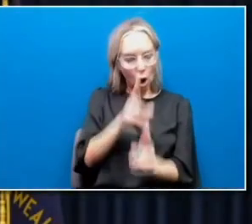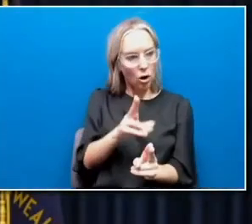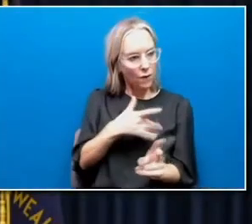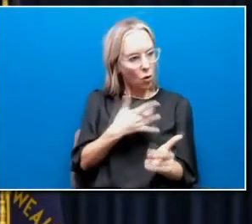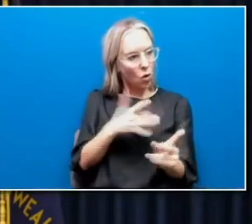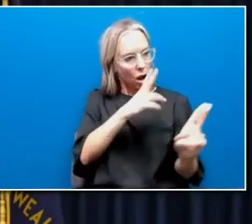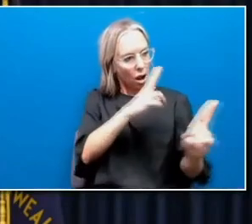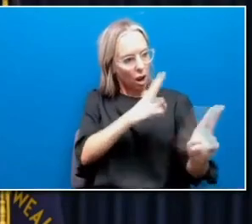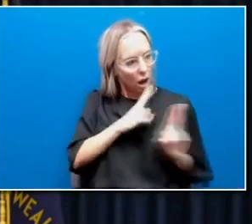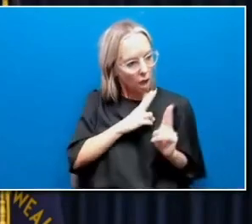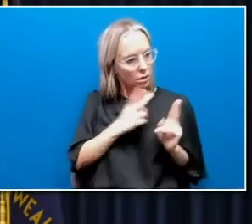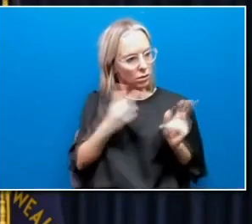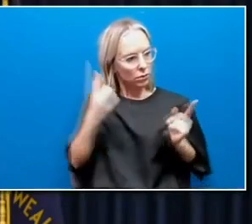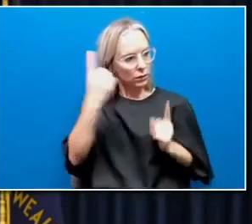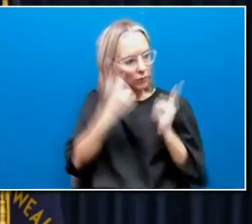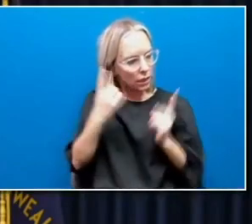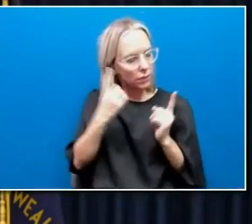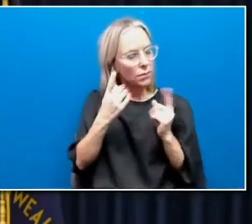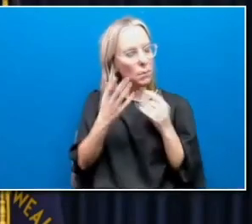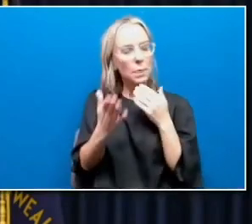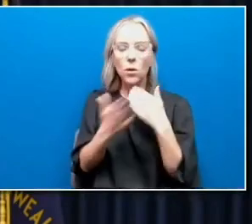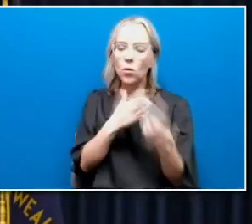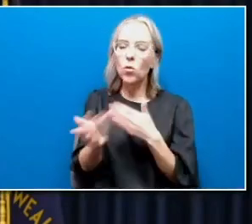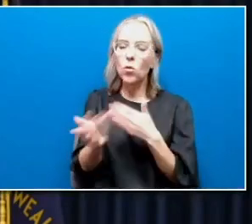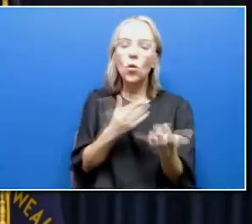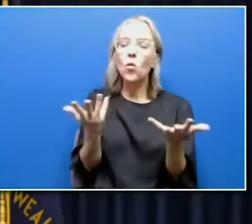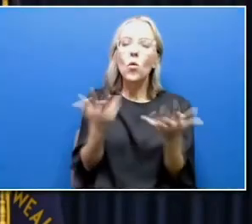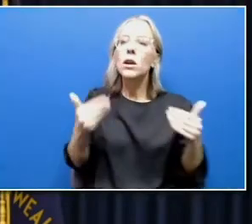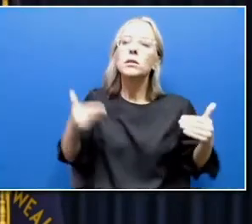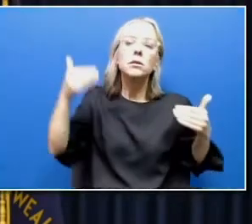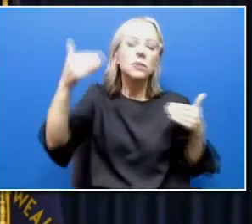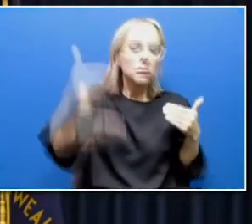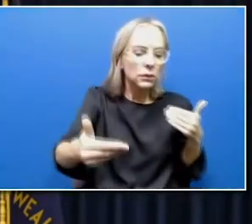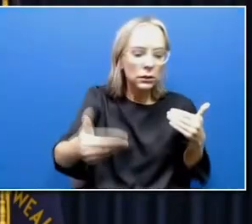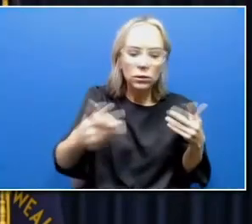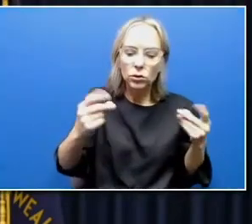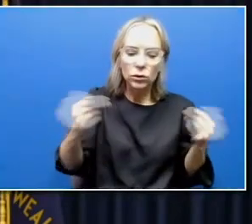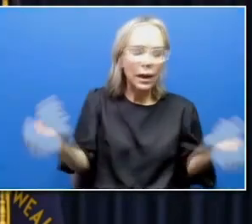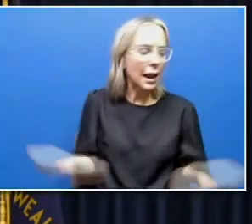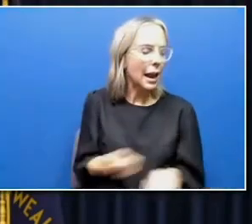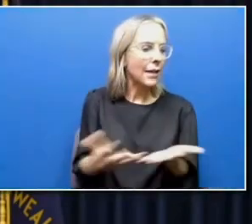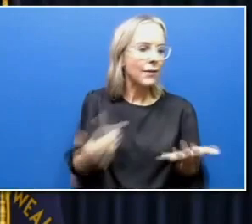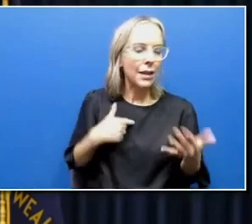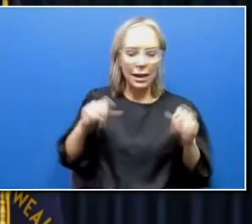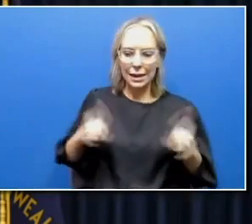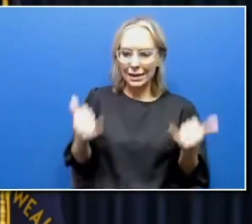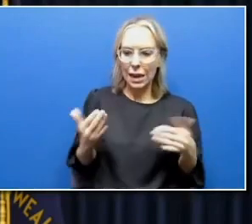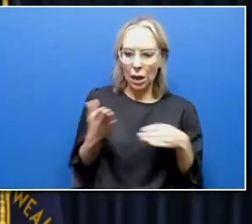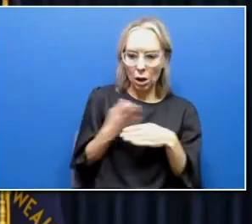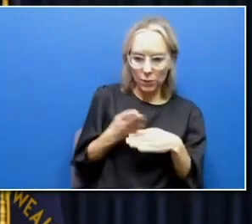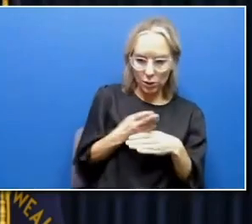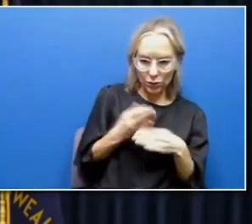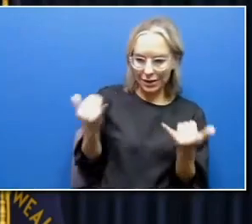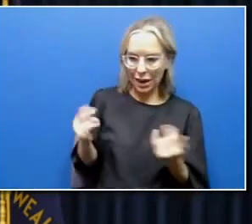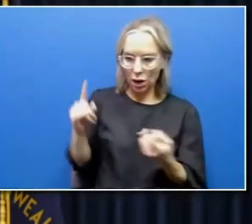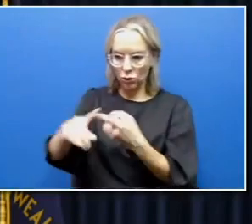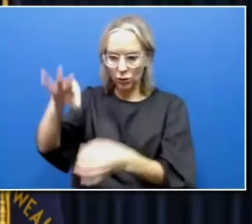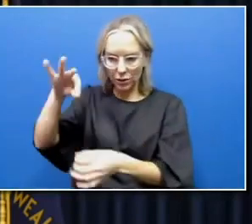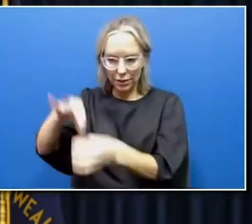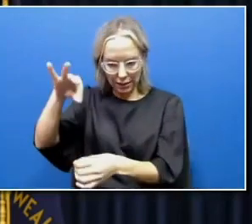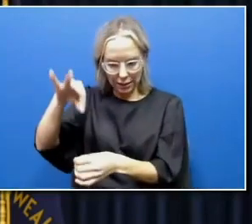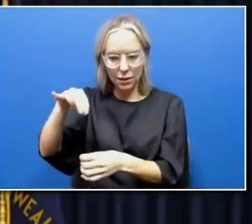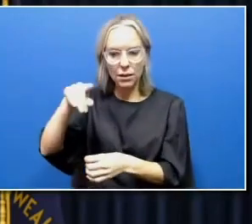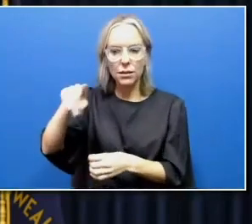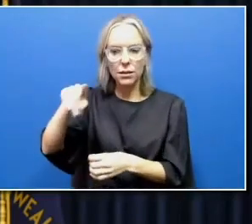considered, and regardless of what comes next, I'll do everything I can between now and Election Day to elect Kamala Harris